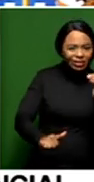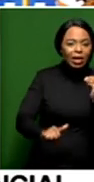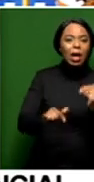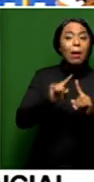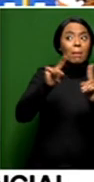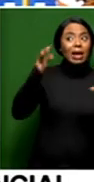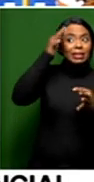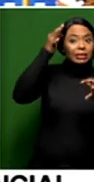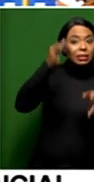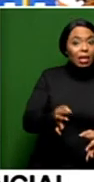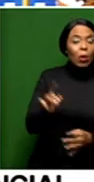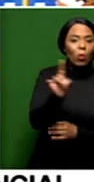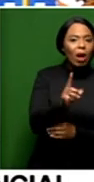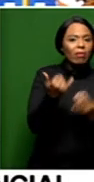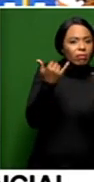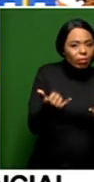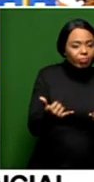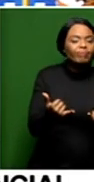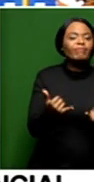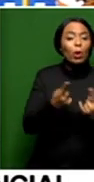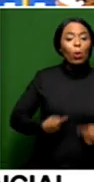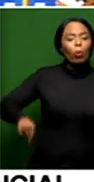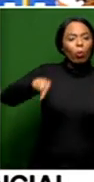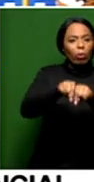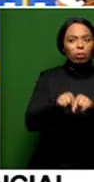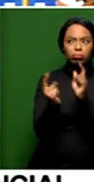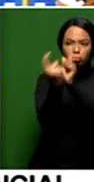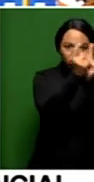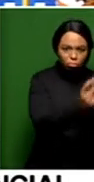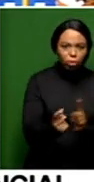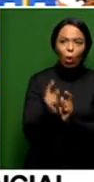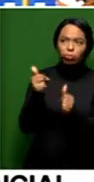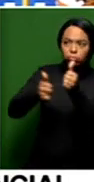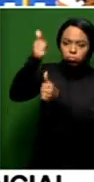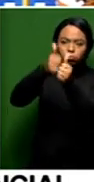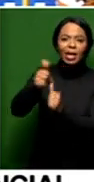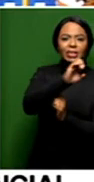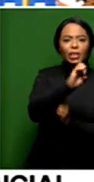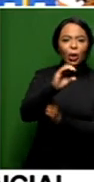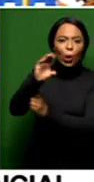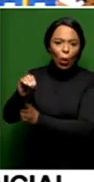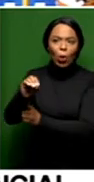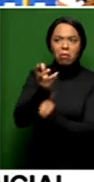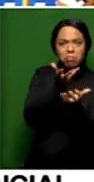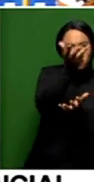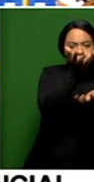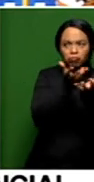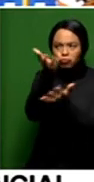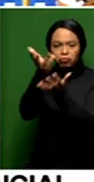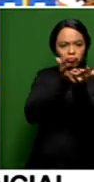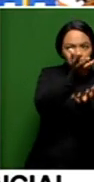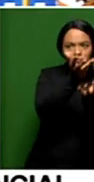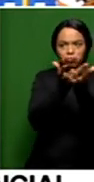have decided is we have met with all the CEOs to look into the